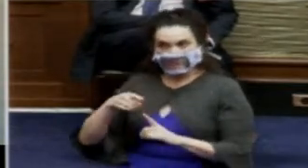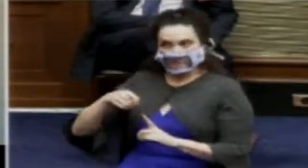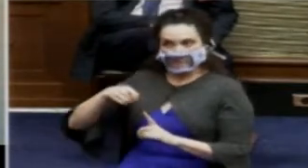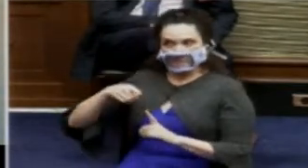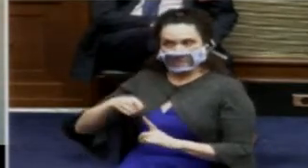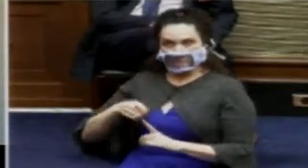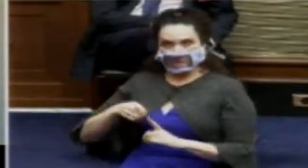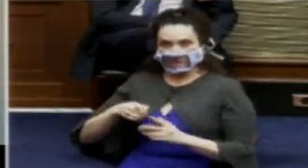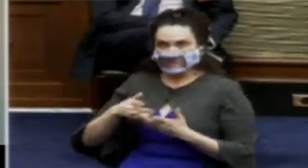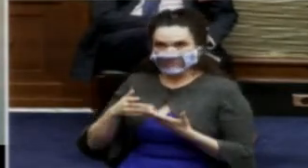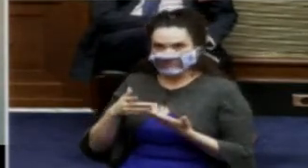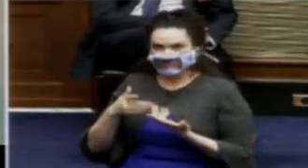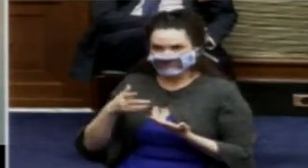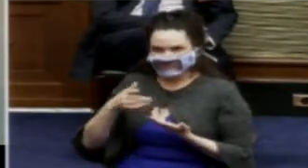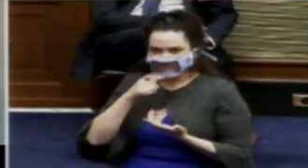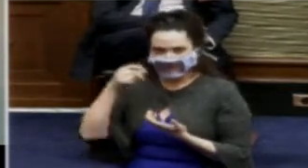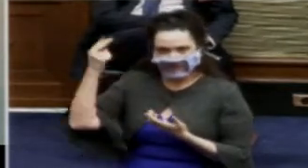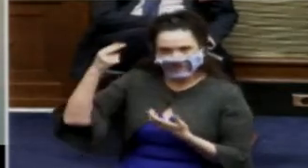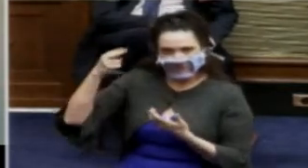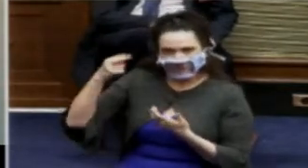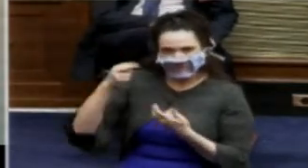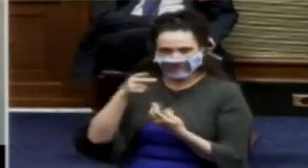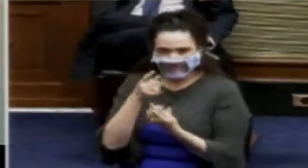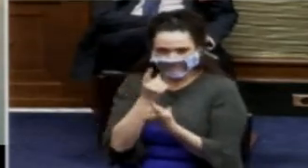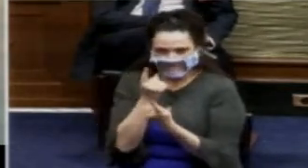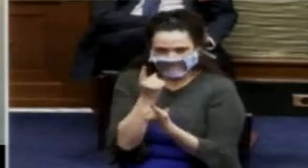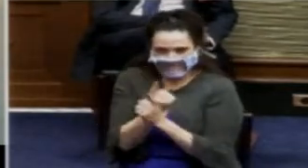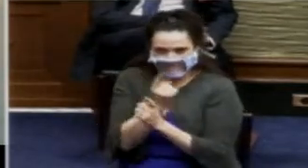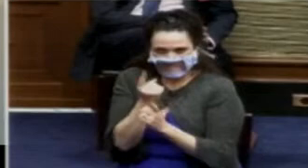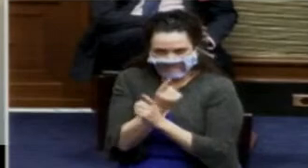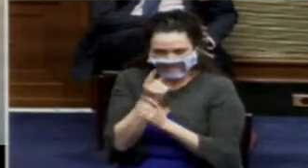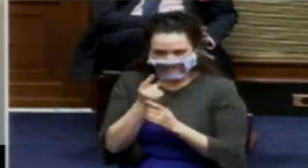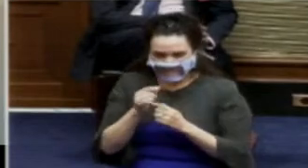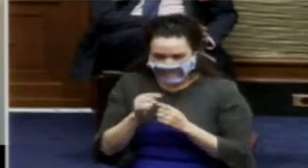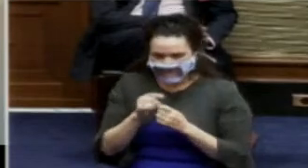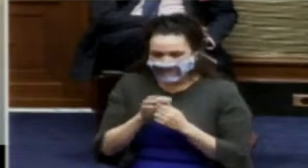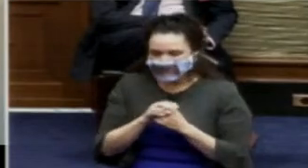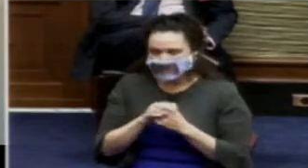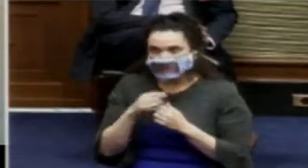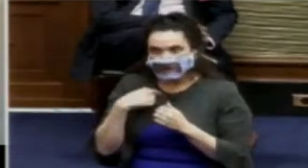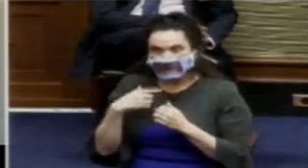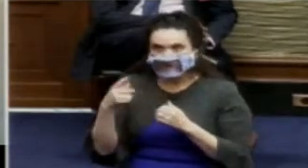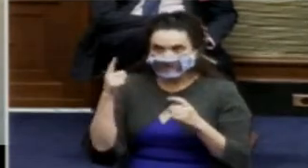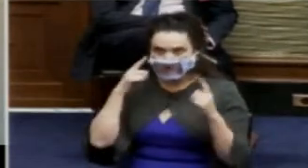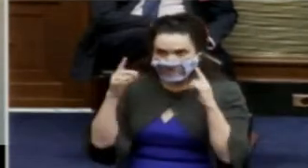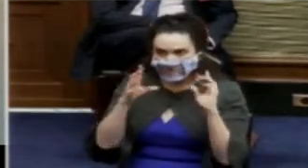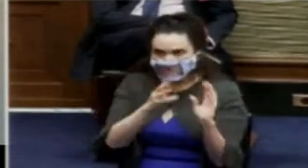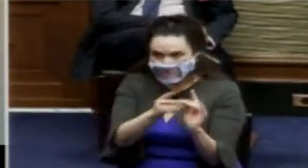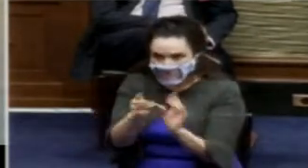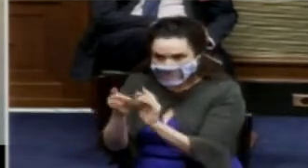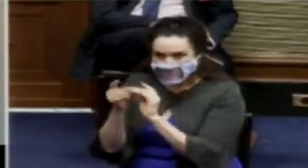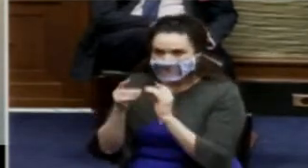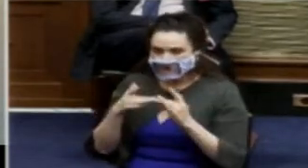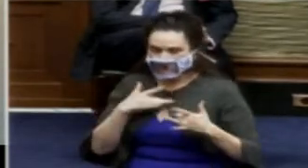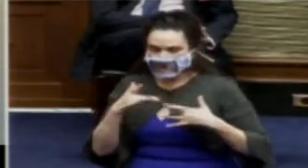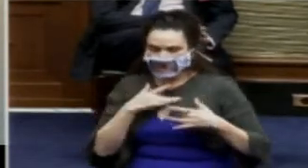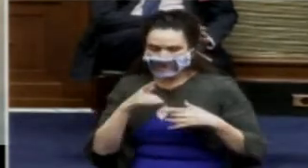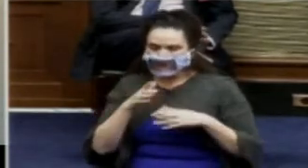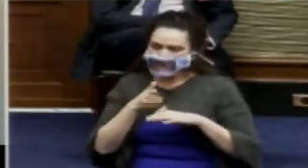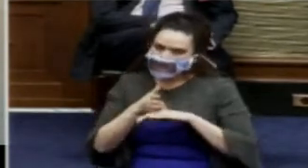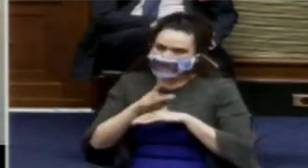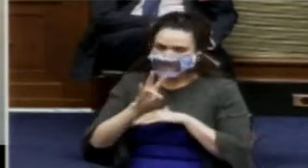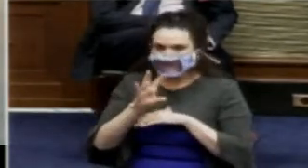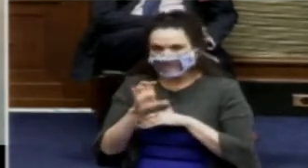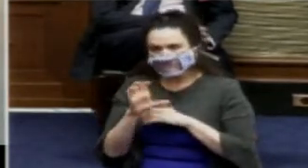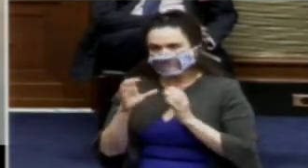historically accurate at all. And then furthermore, we've heard today for hours about the concern with 700,000 folks